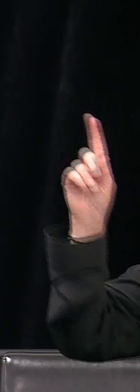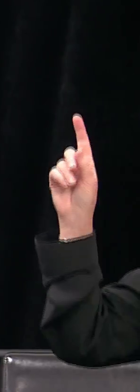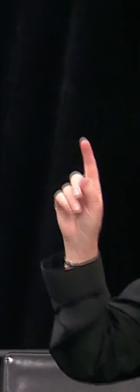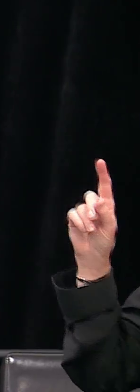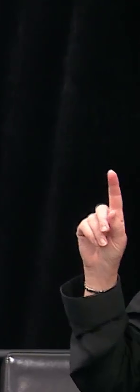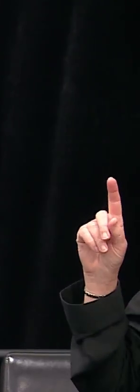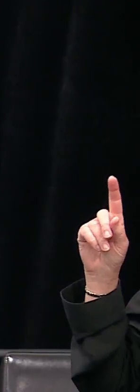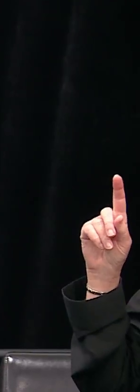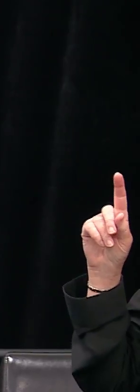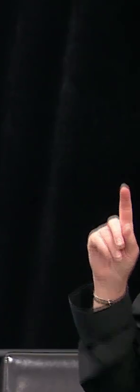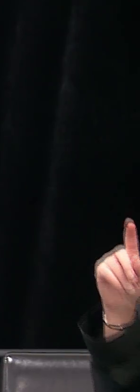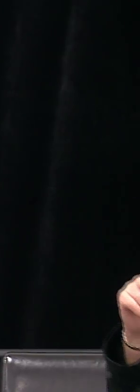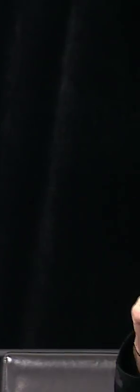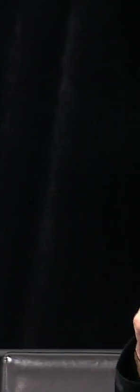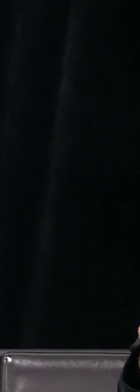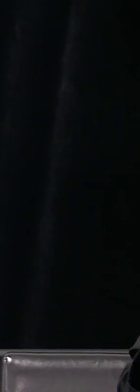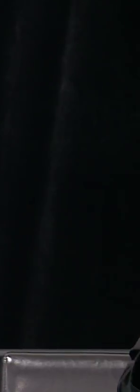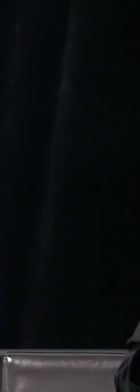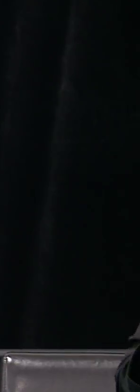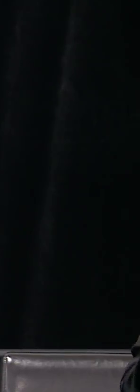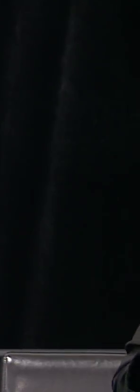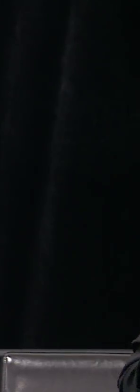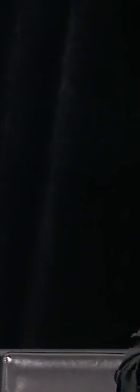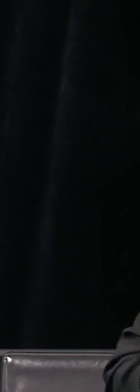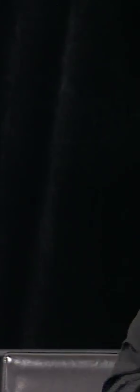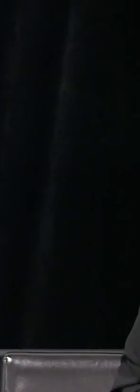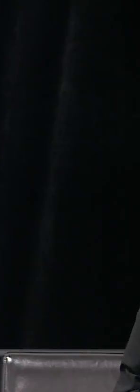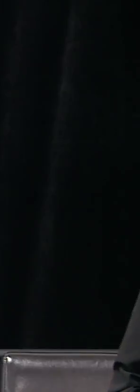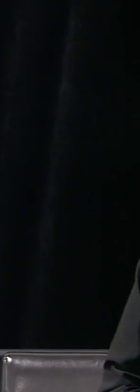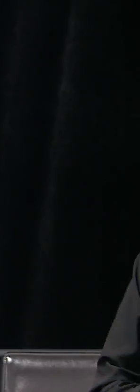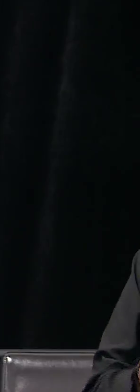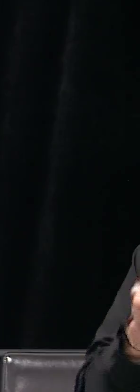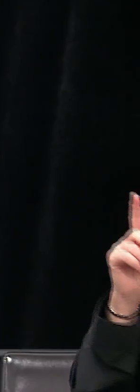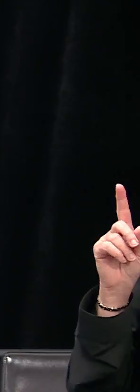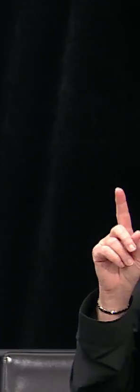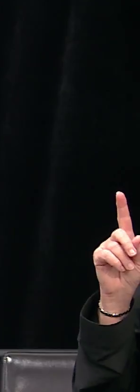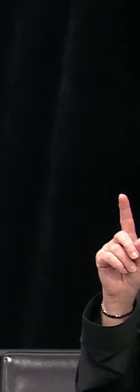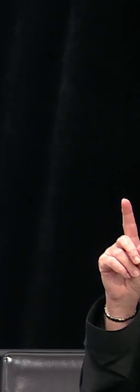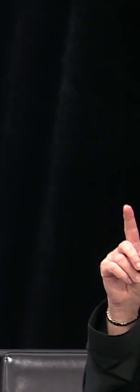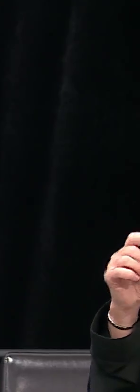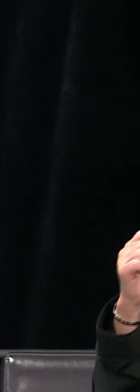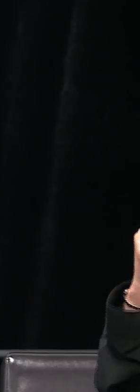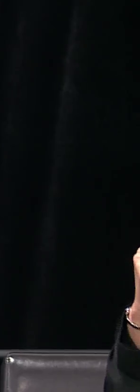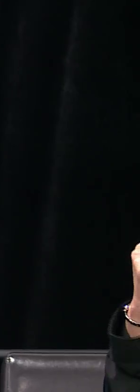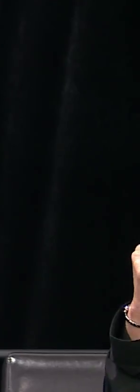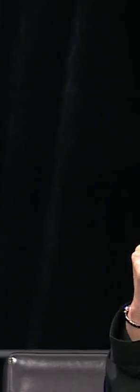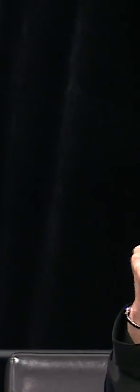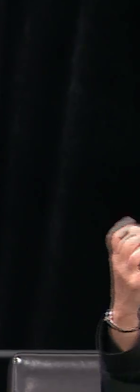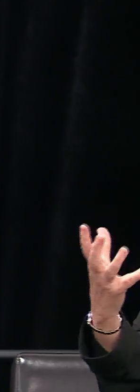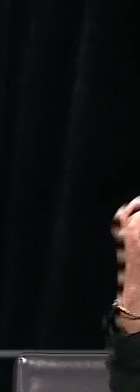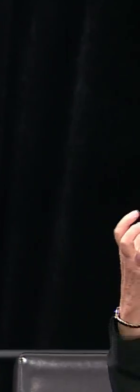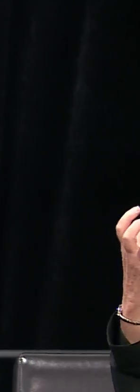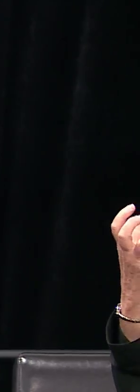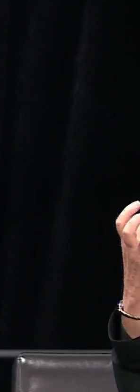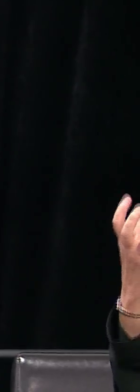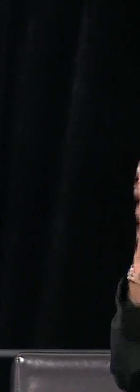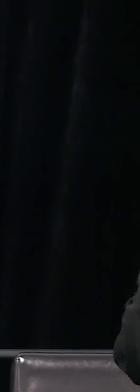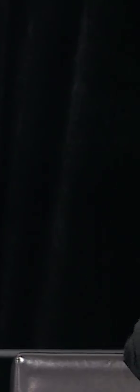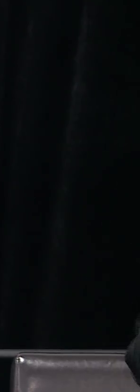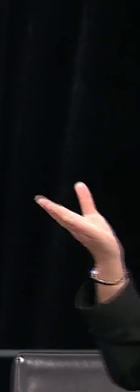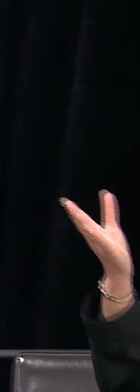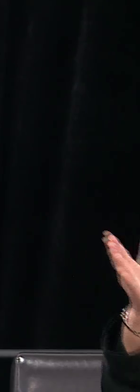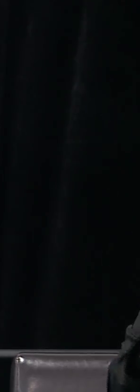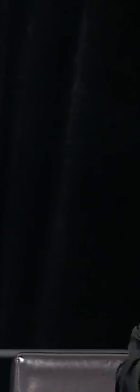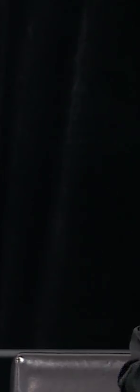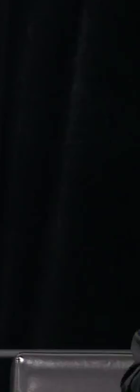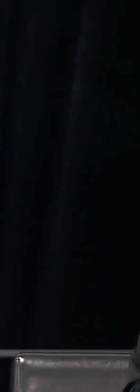where my accent is from. But he's always been passionate about transmitting something like his